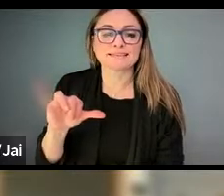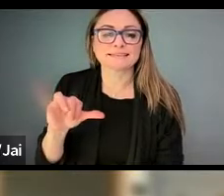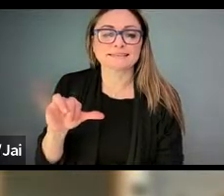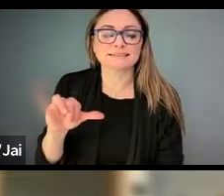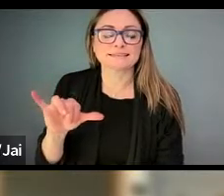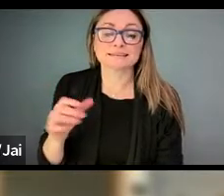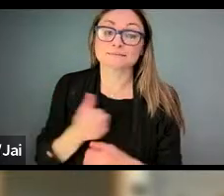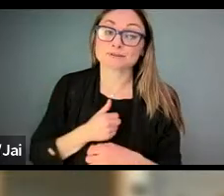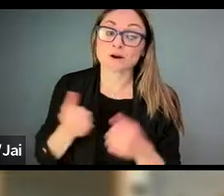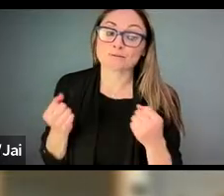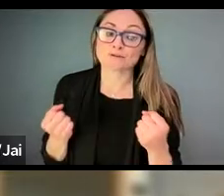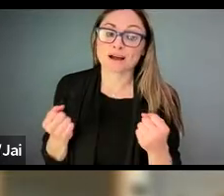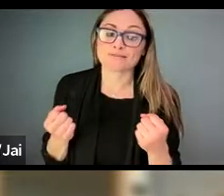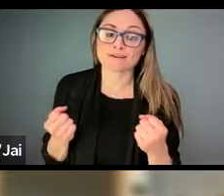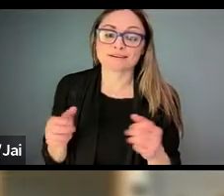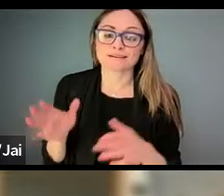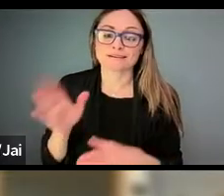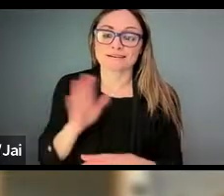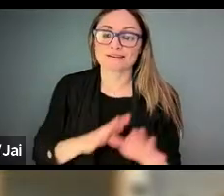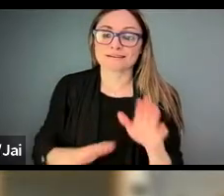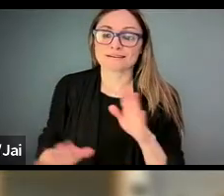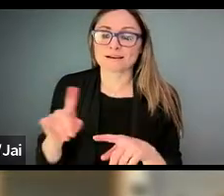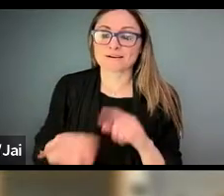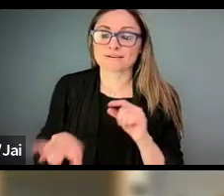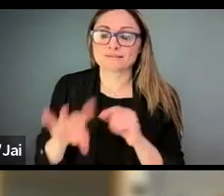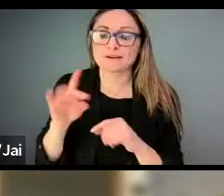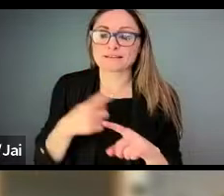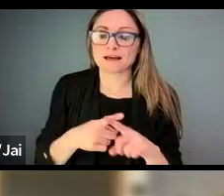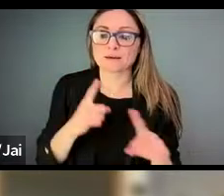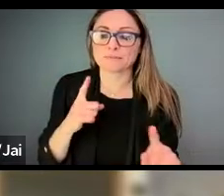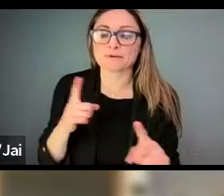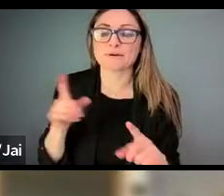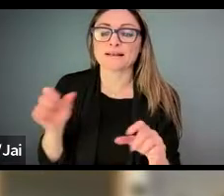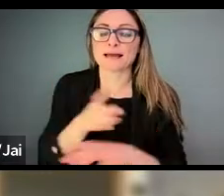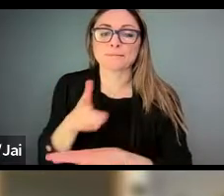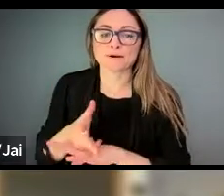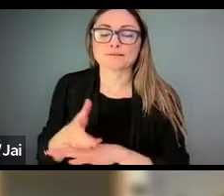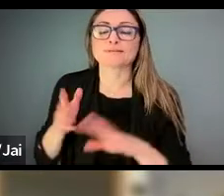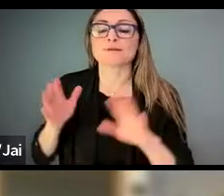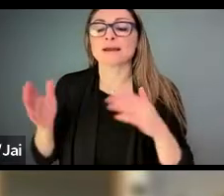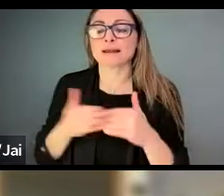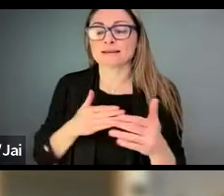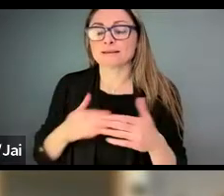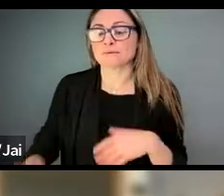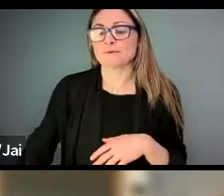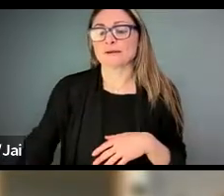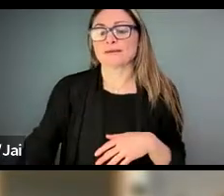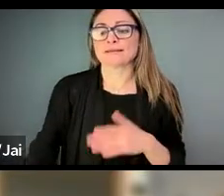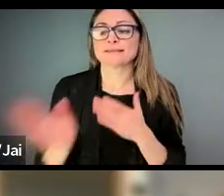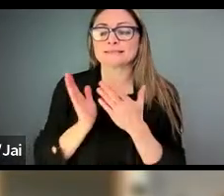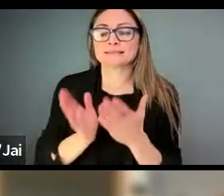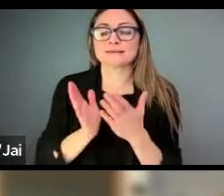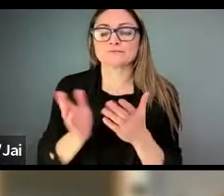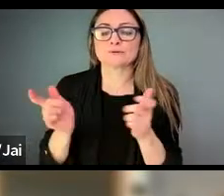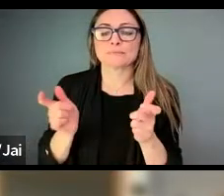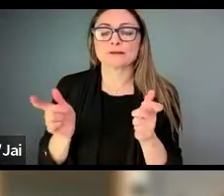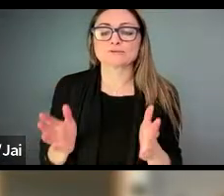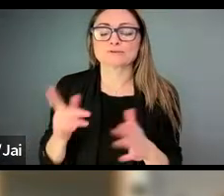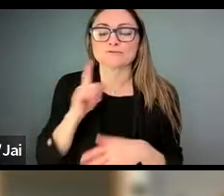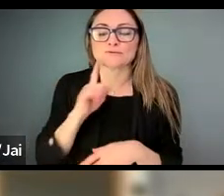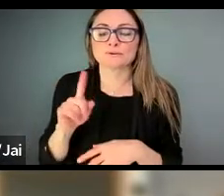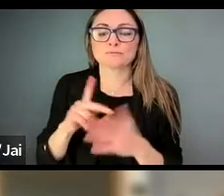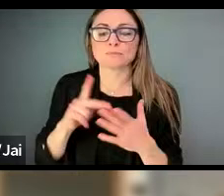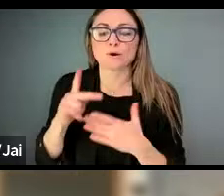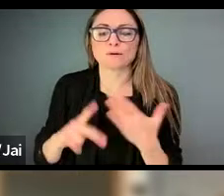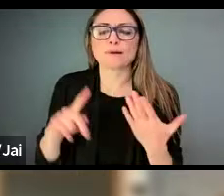Driving, so couldn't find the unmute button, and I was able to park. So Casey Lyles, delivery manager for the program, and I think I